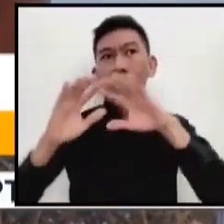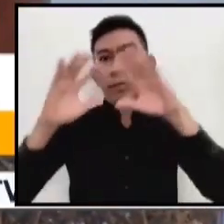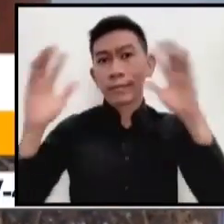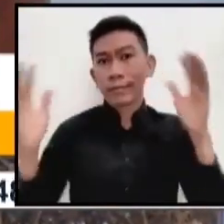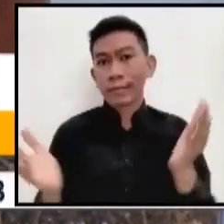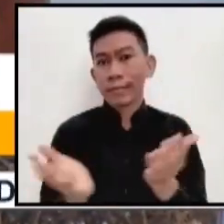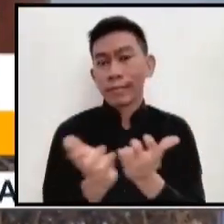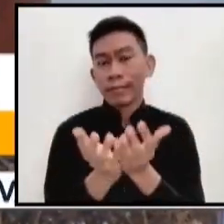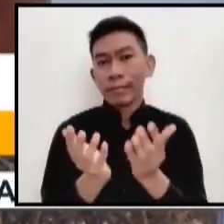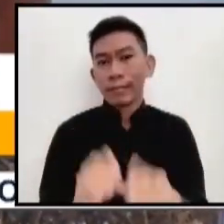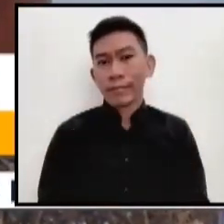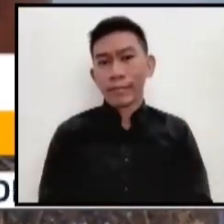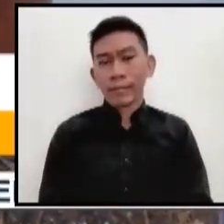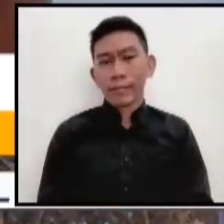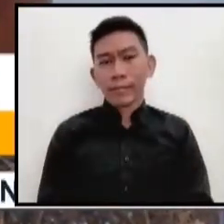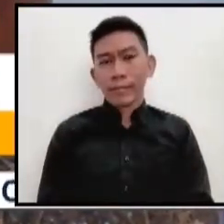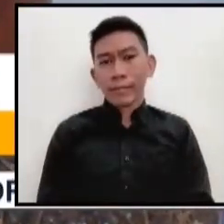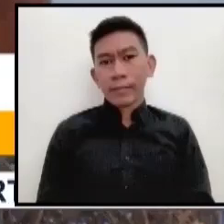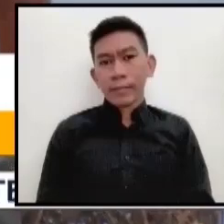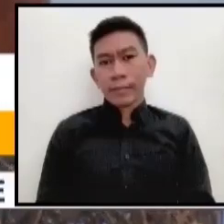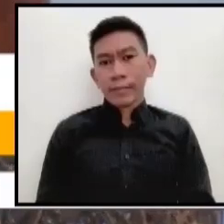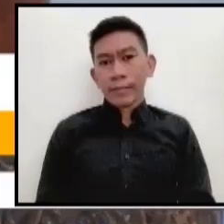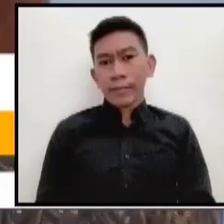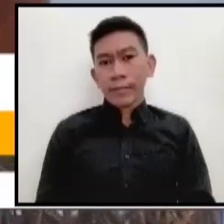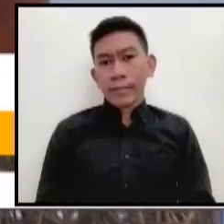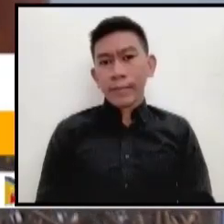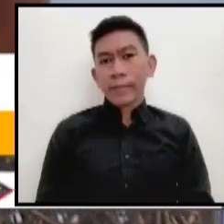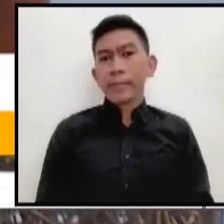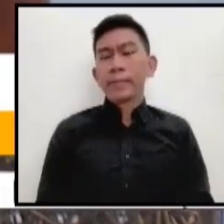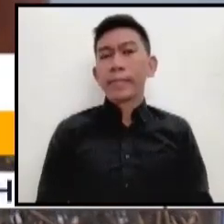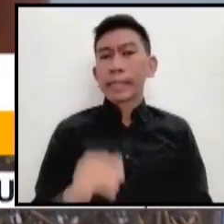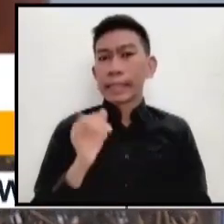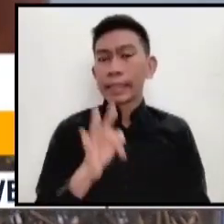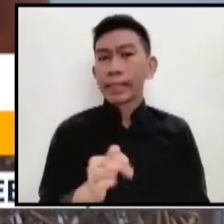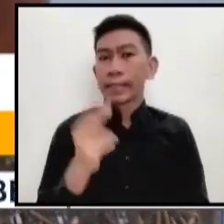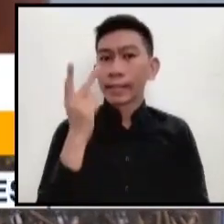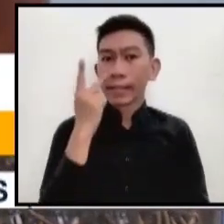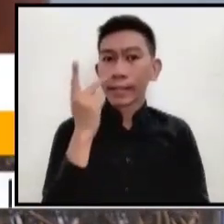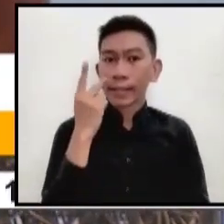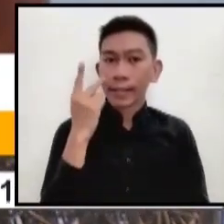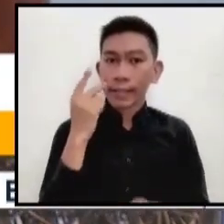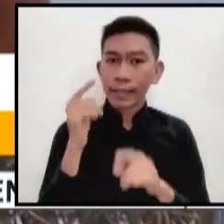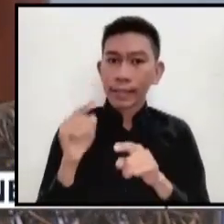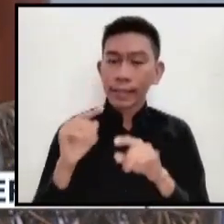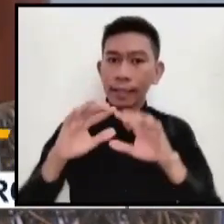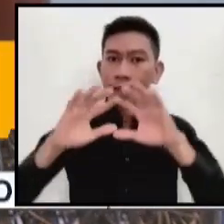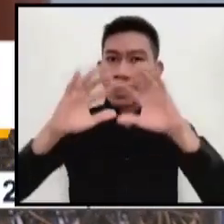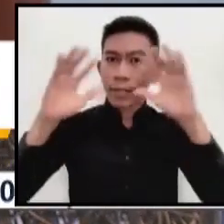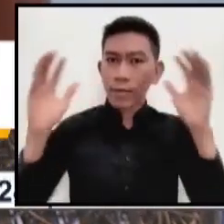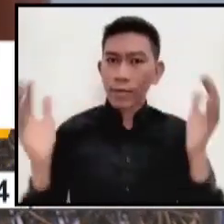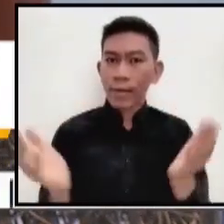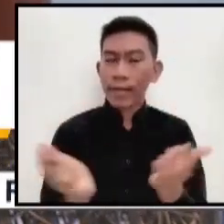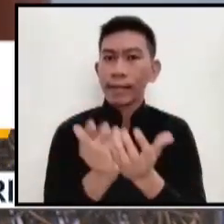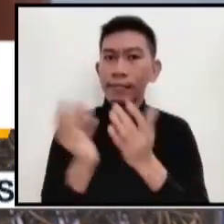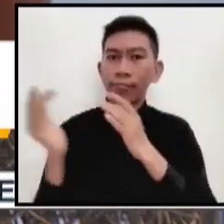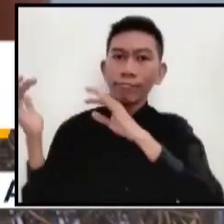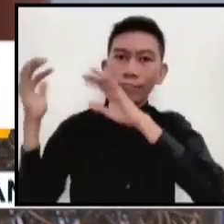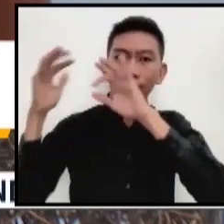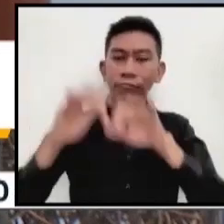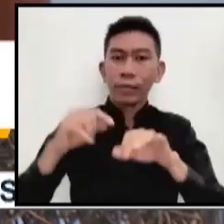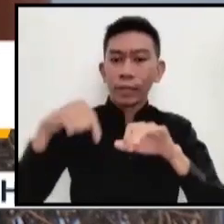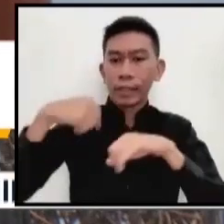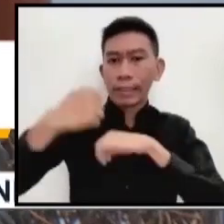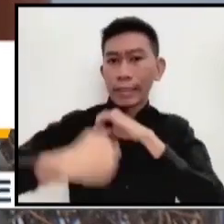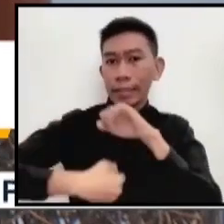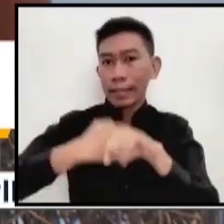ko ang naging resulta ng Home Free Global Crusade, mm-hmm, this year alone, ang